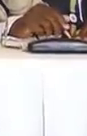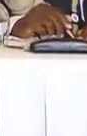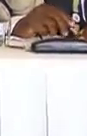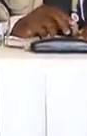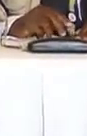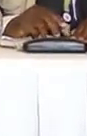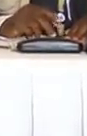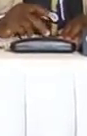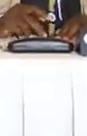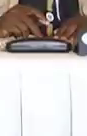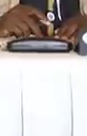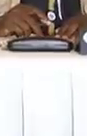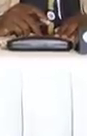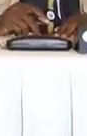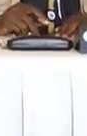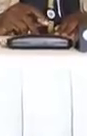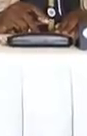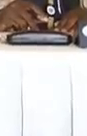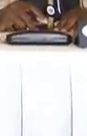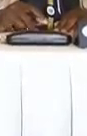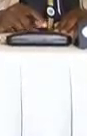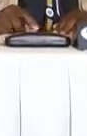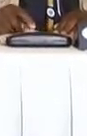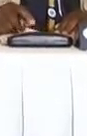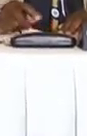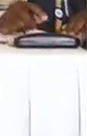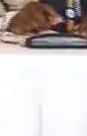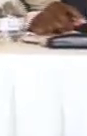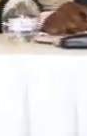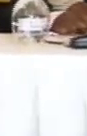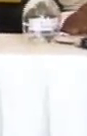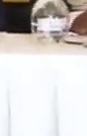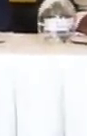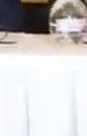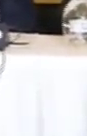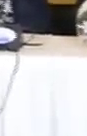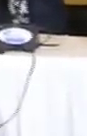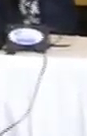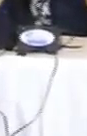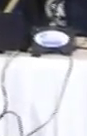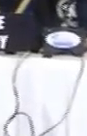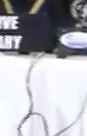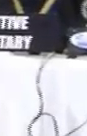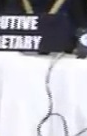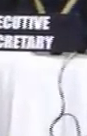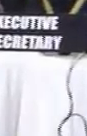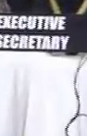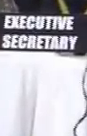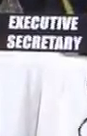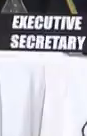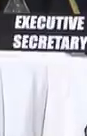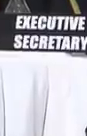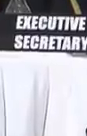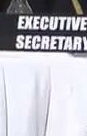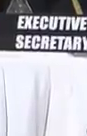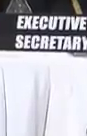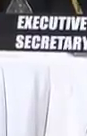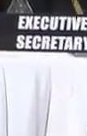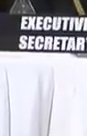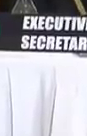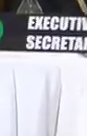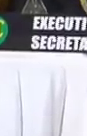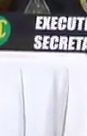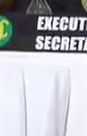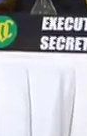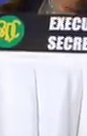Sorry, just for SADC. SADC, that's why we say that after this, the final report will come